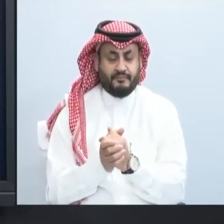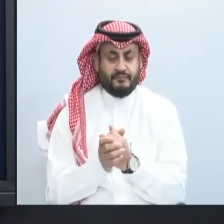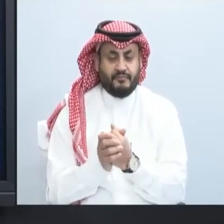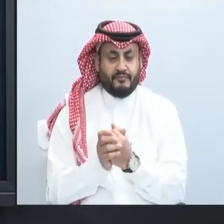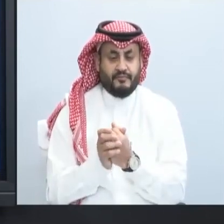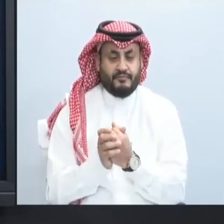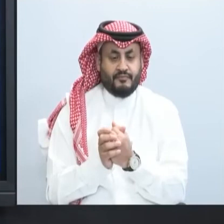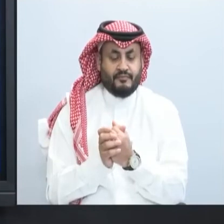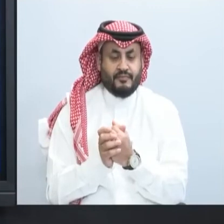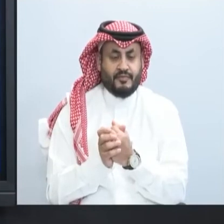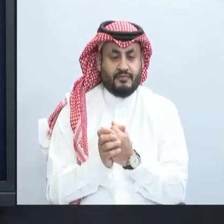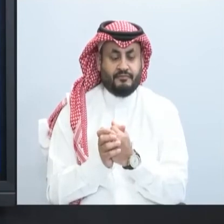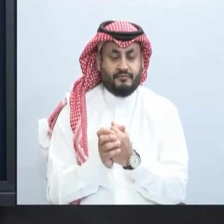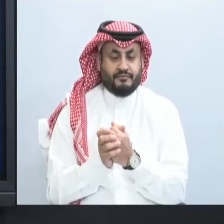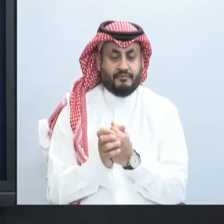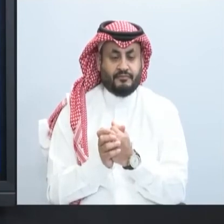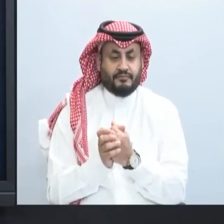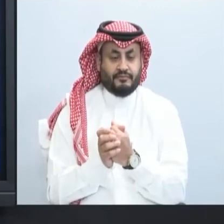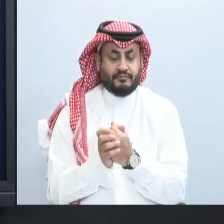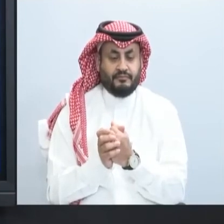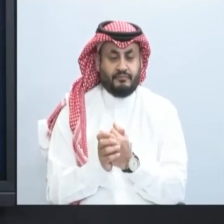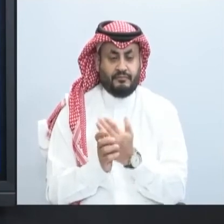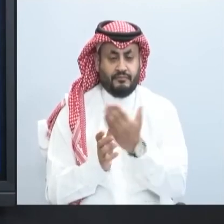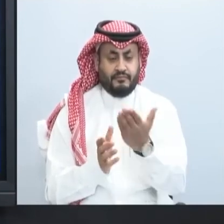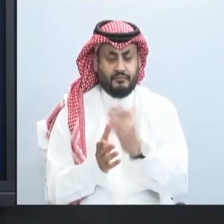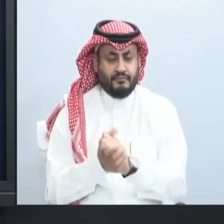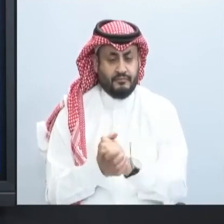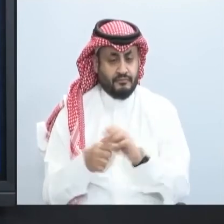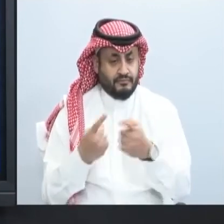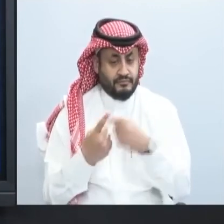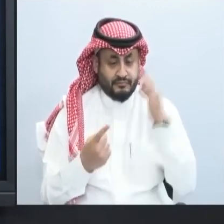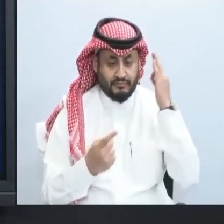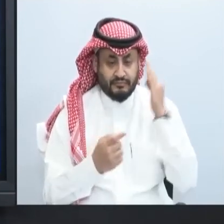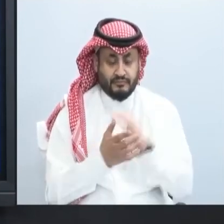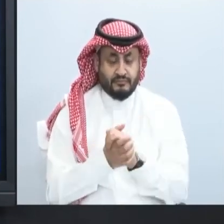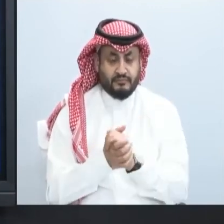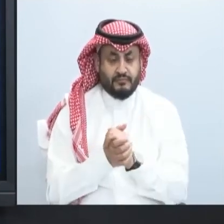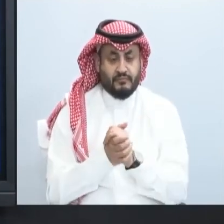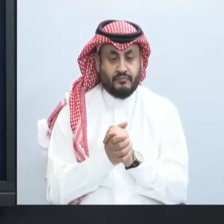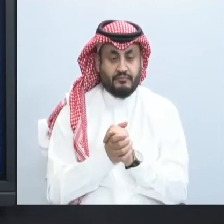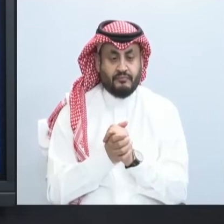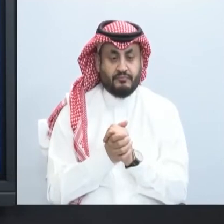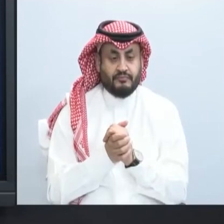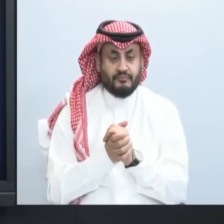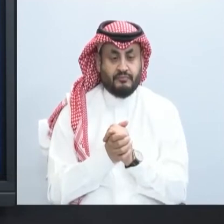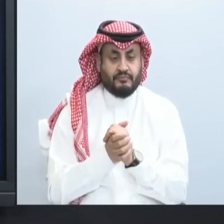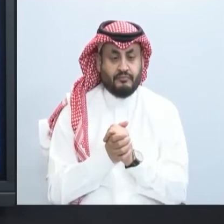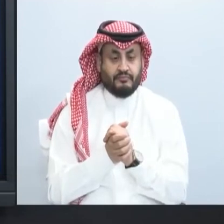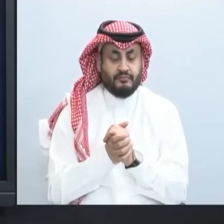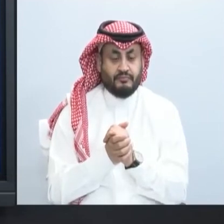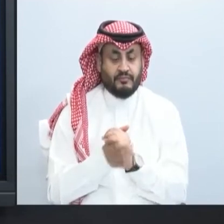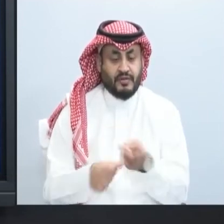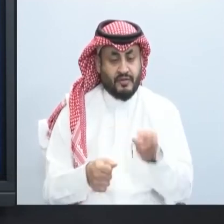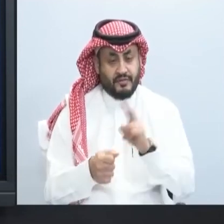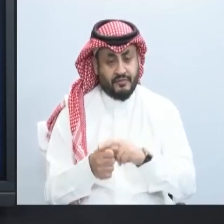is about to say. So let's listen for the first time to what the father has to say to his son, and